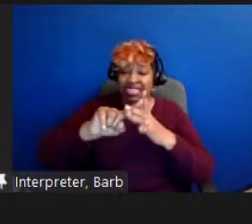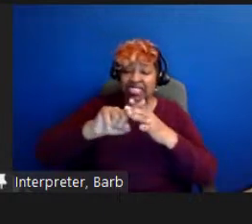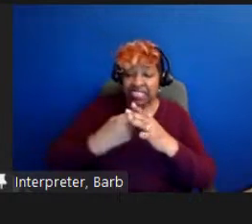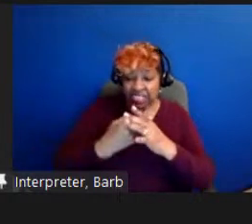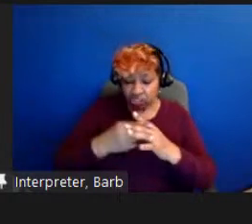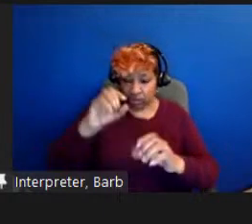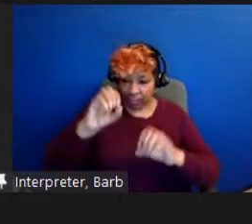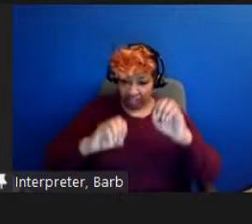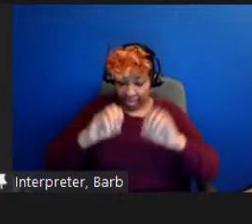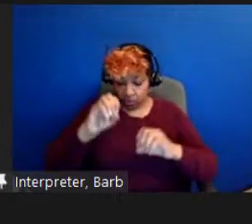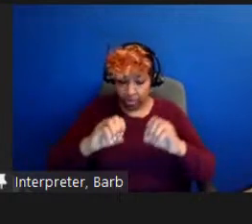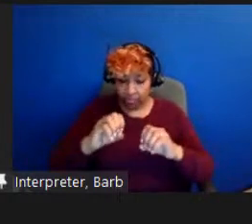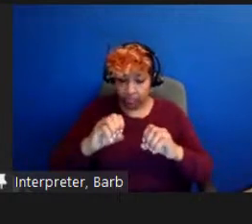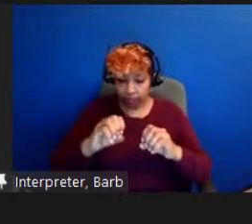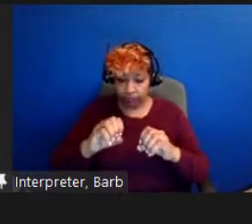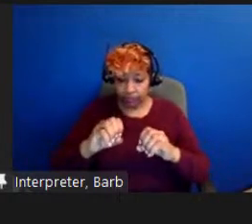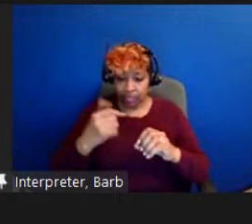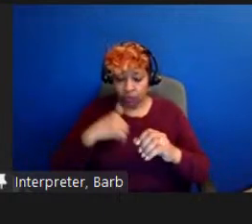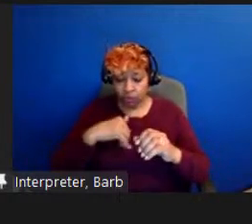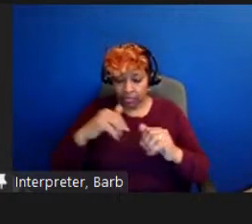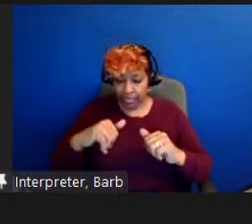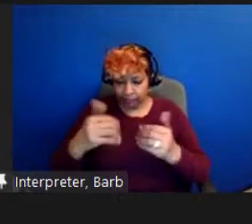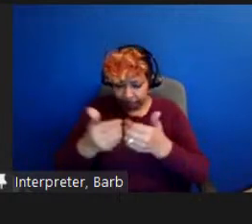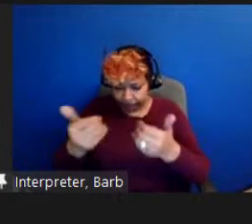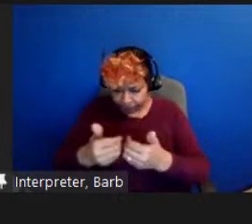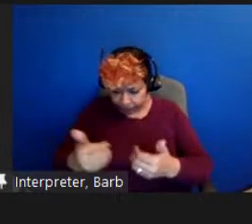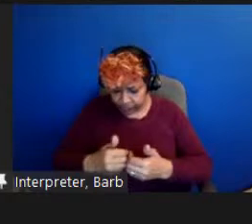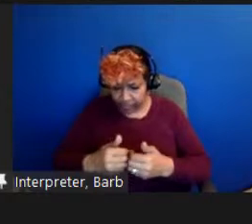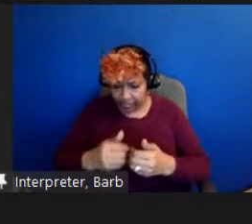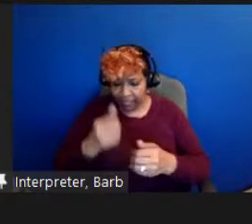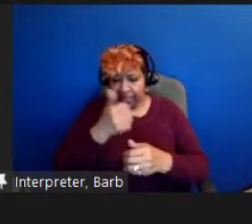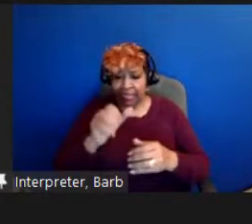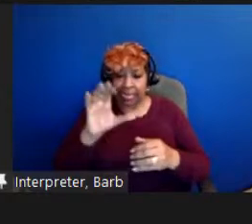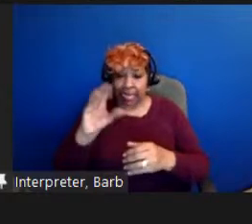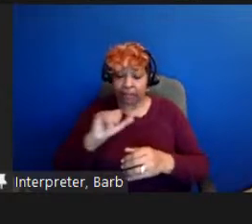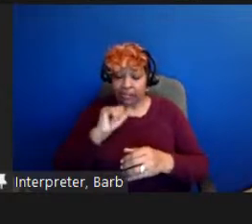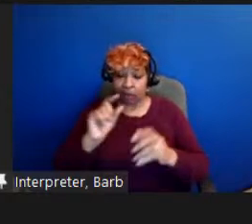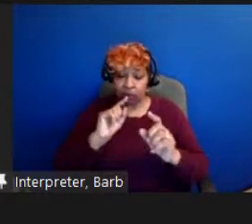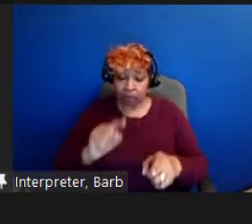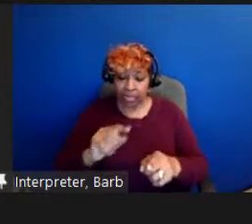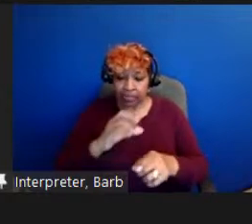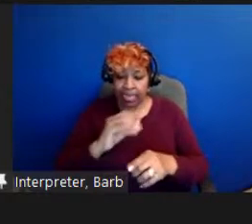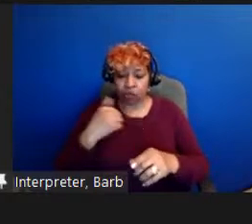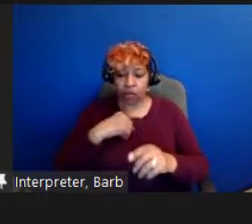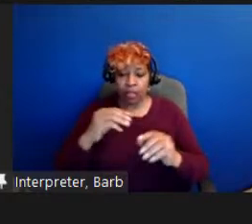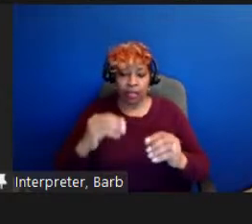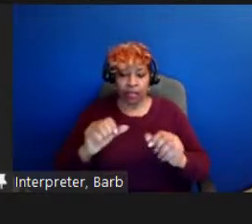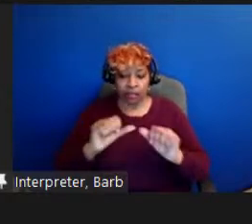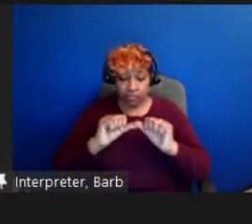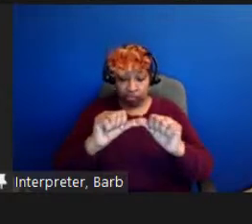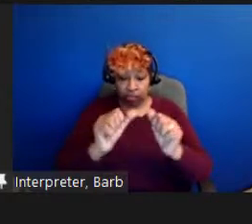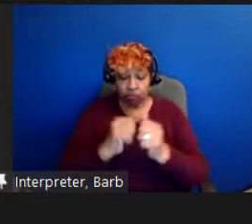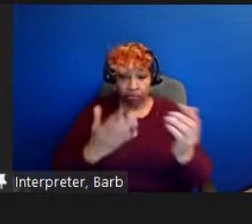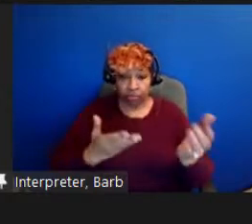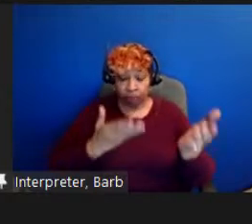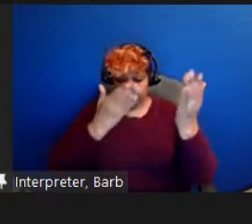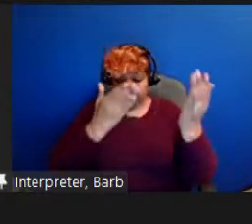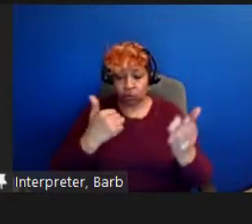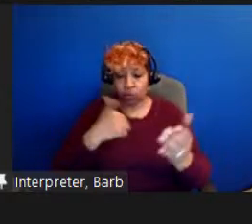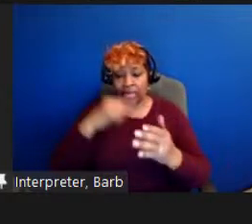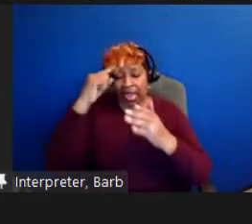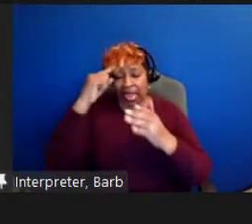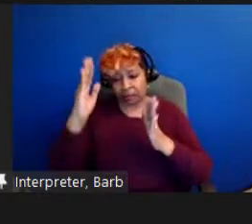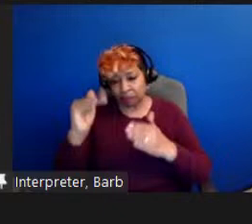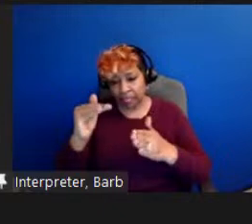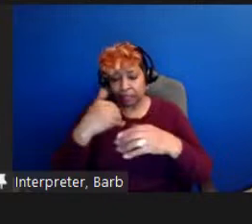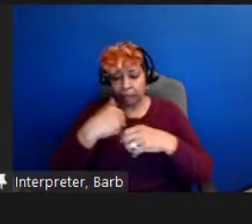evaluation so that we can weed out any companies that are unresponsive. And then as we move forward to the proposal, we do anticipate making